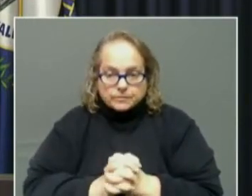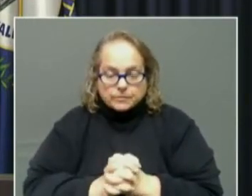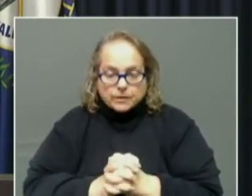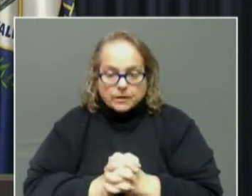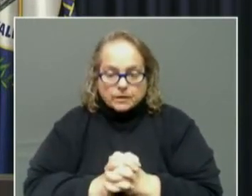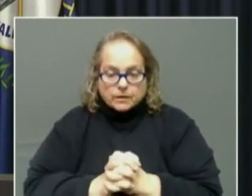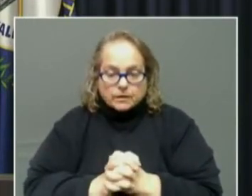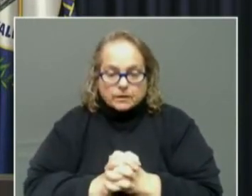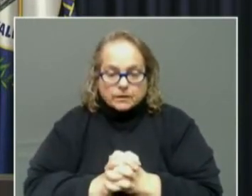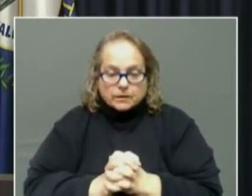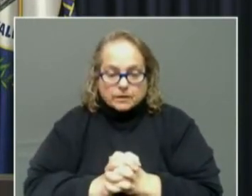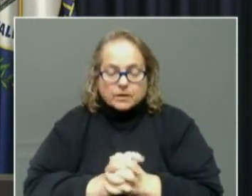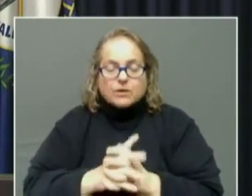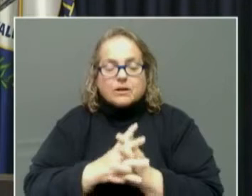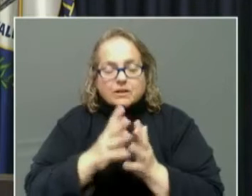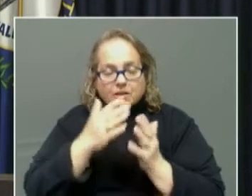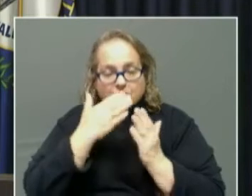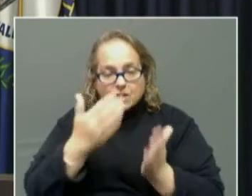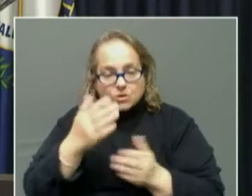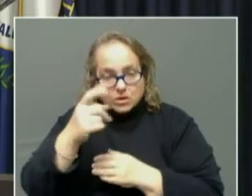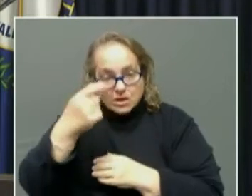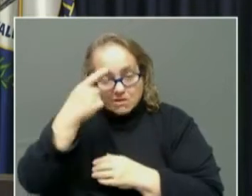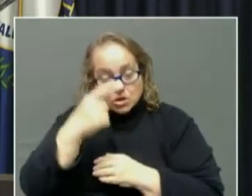Yes, thank you, Governor.